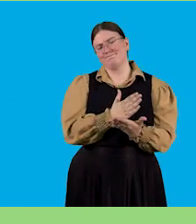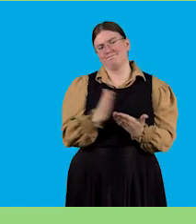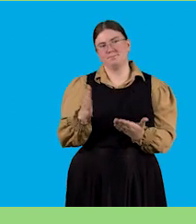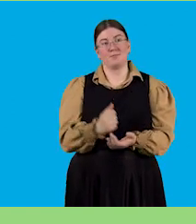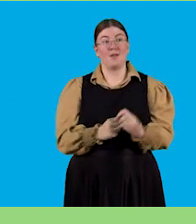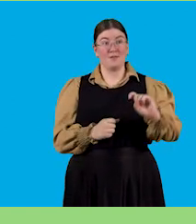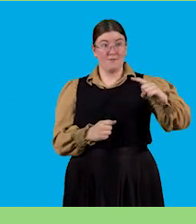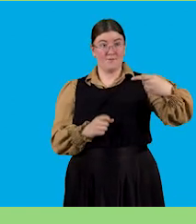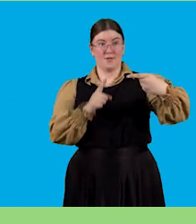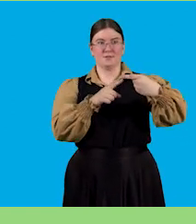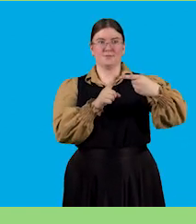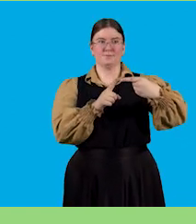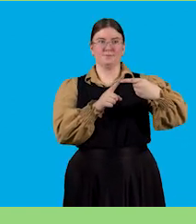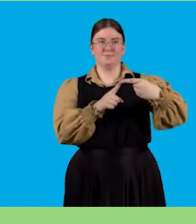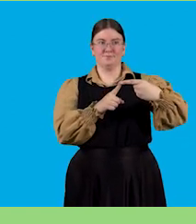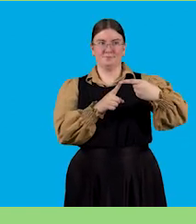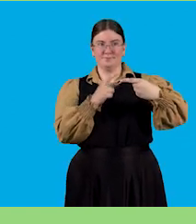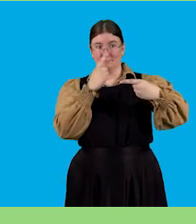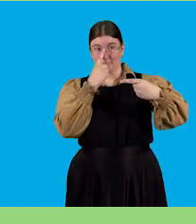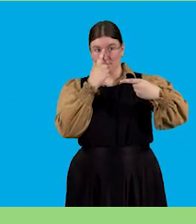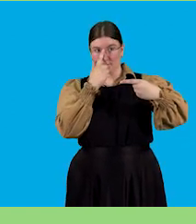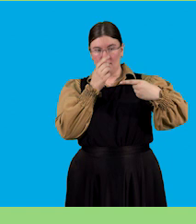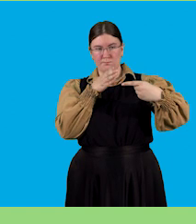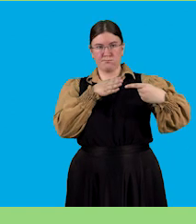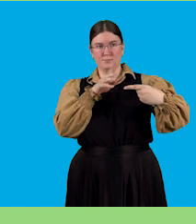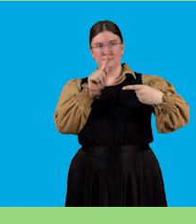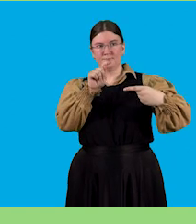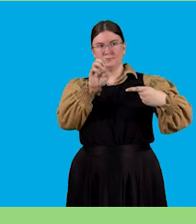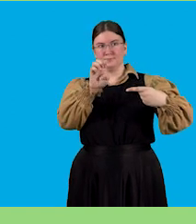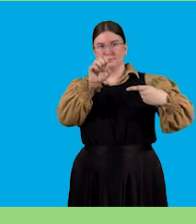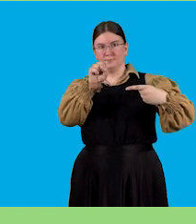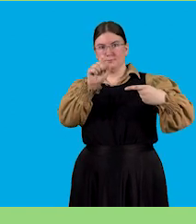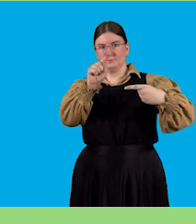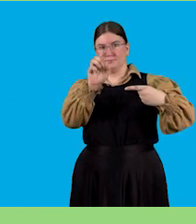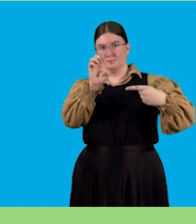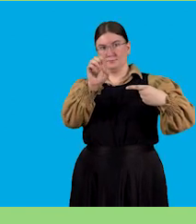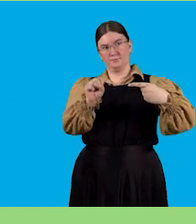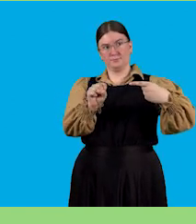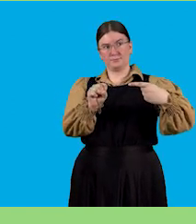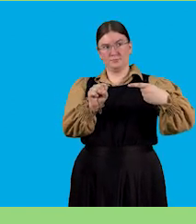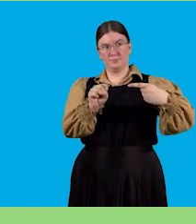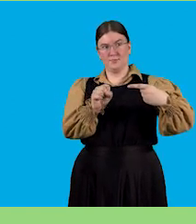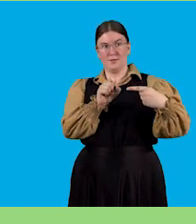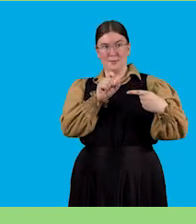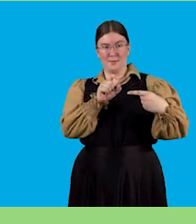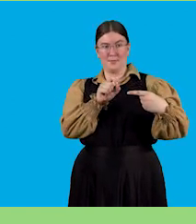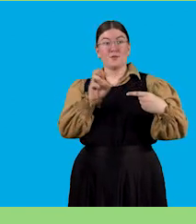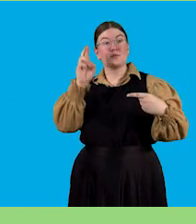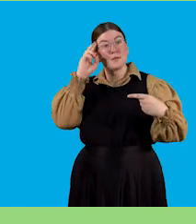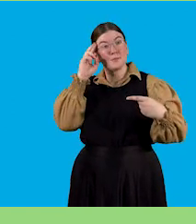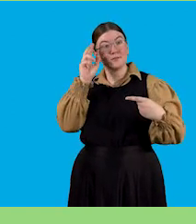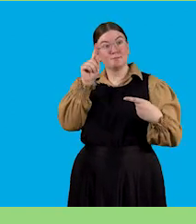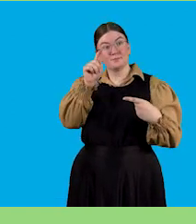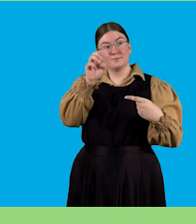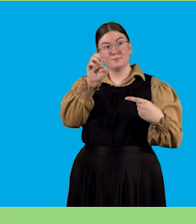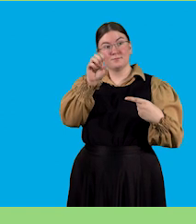first one that we focus on, okay, here are the testes. Here it's testes,